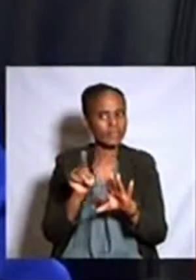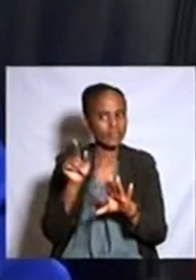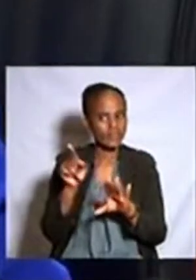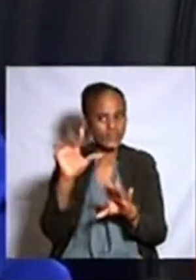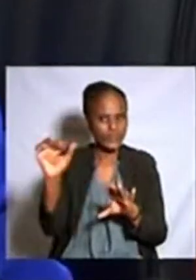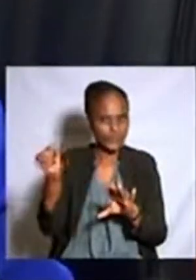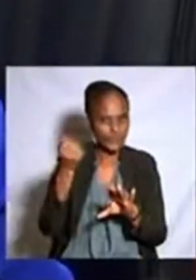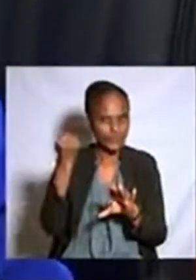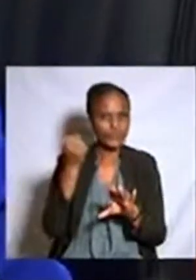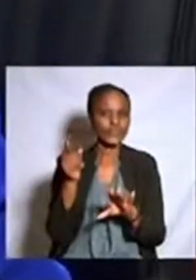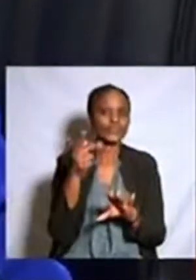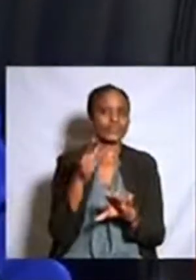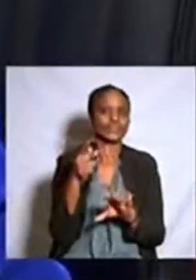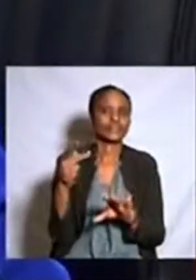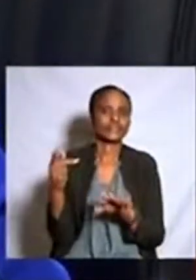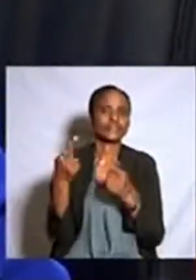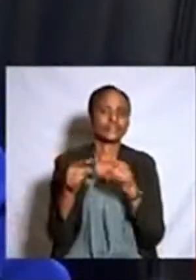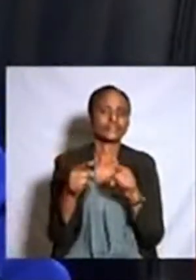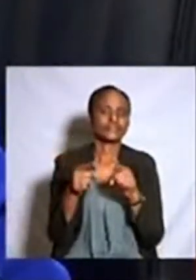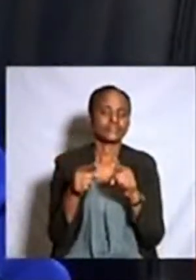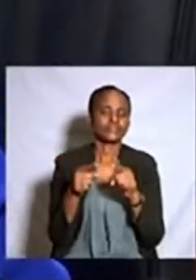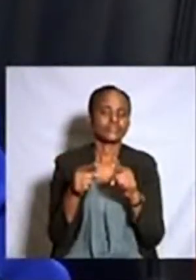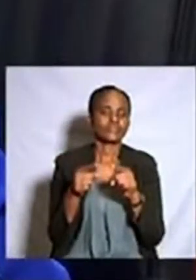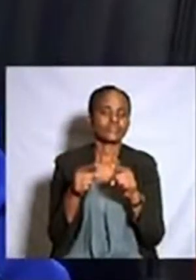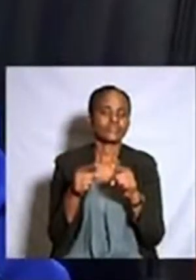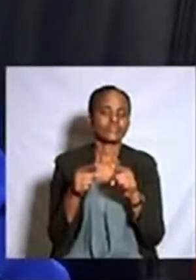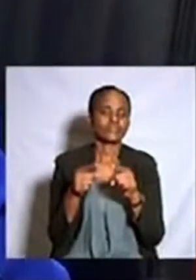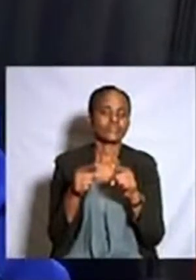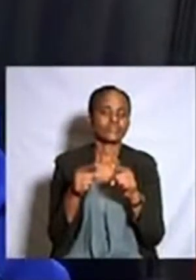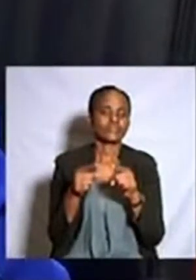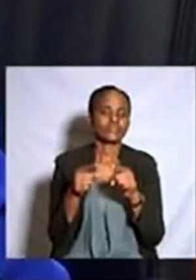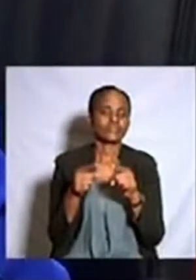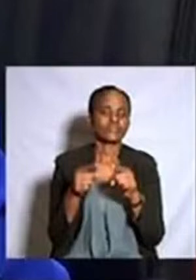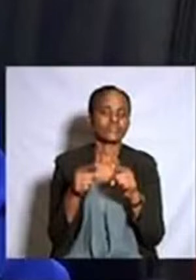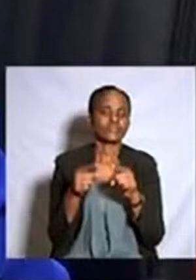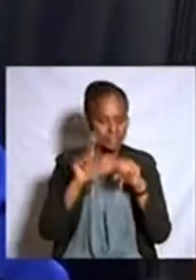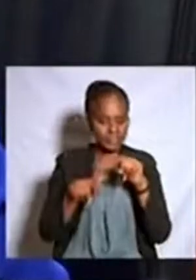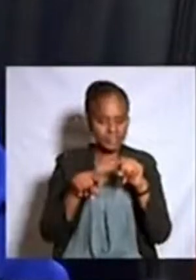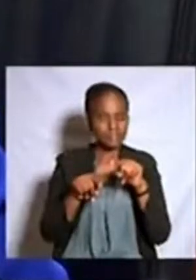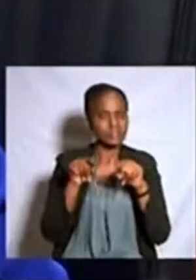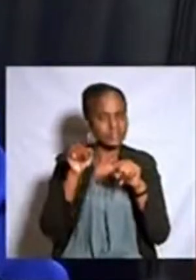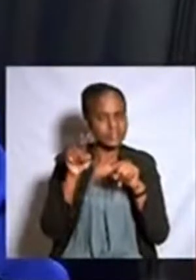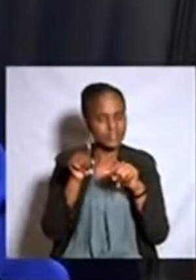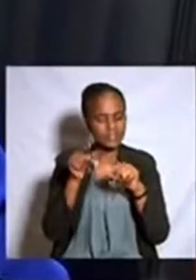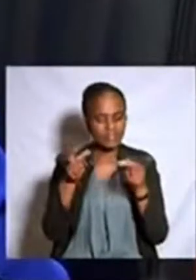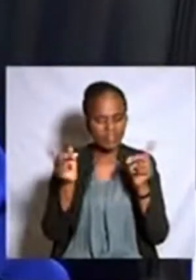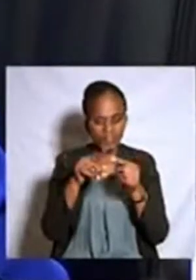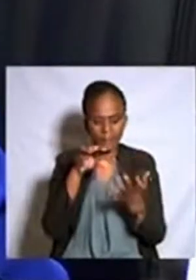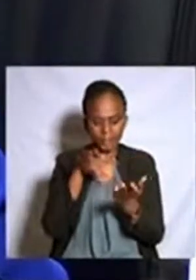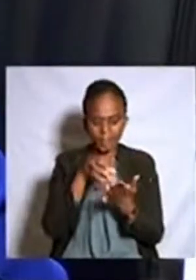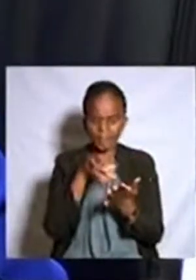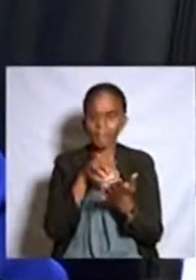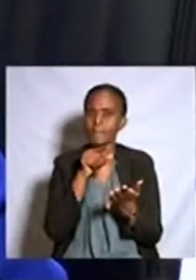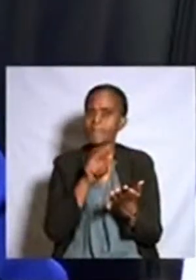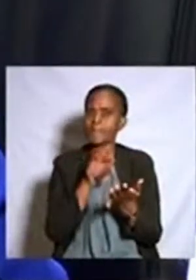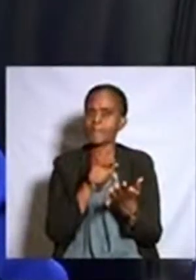occurs. The ultimate result may not be a foreclosure when the matters are escalated